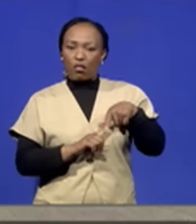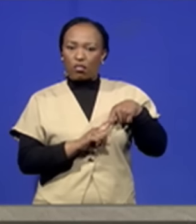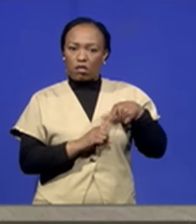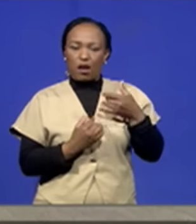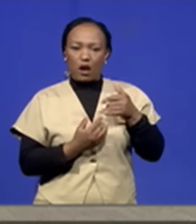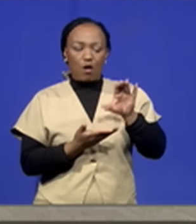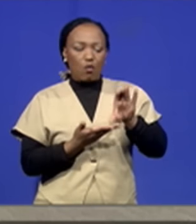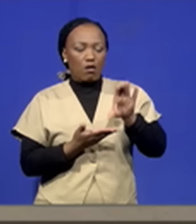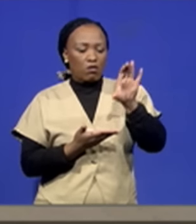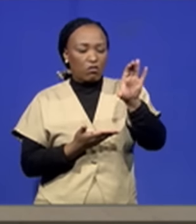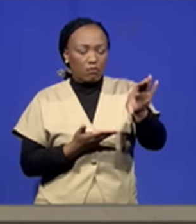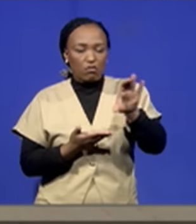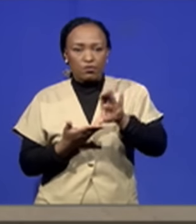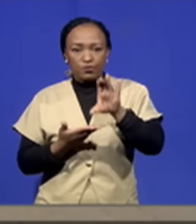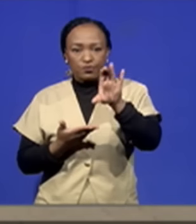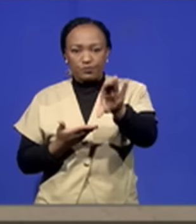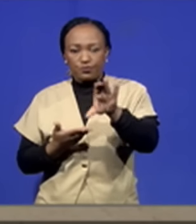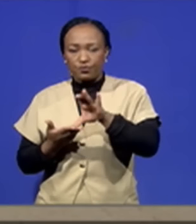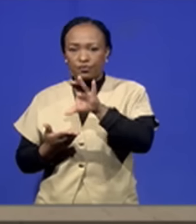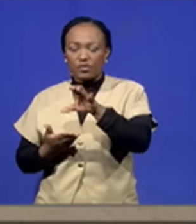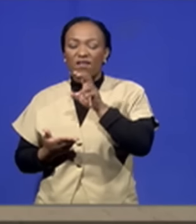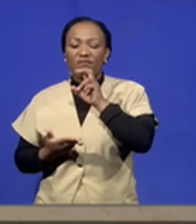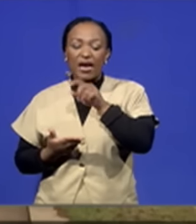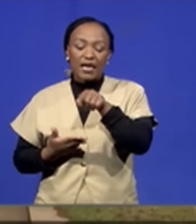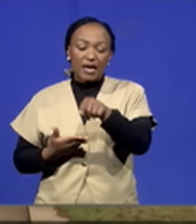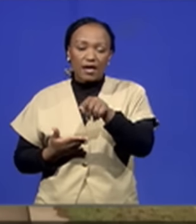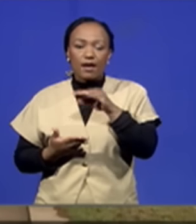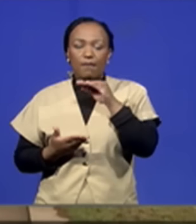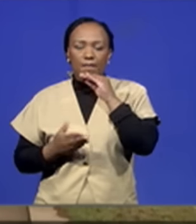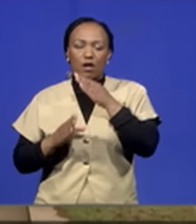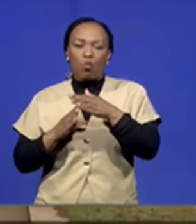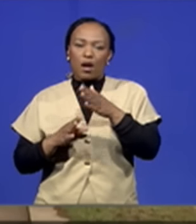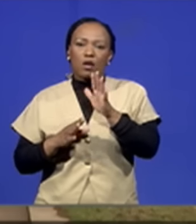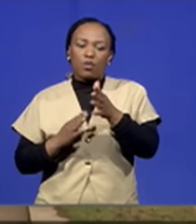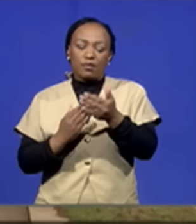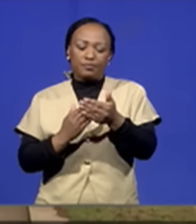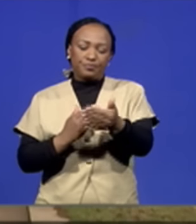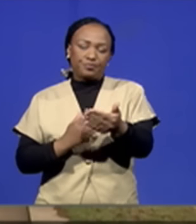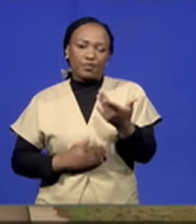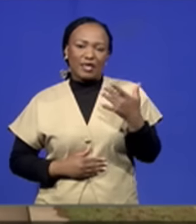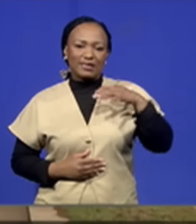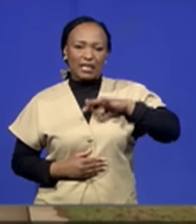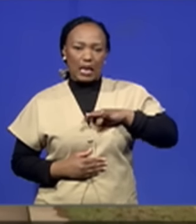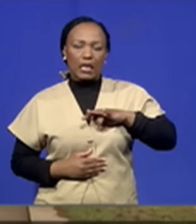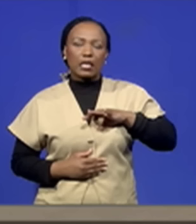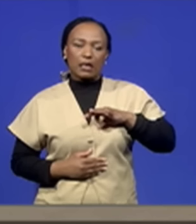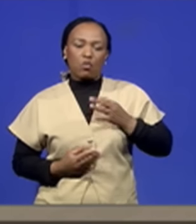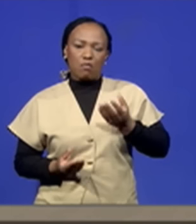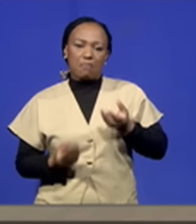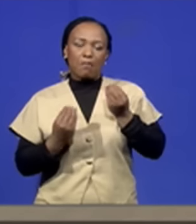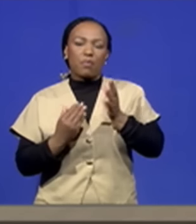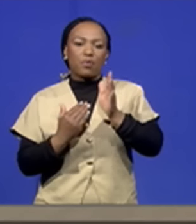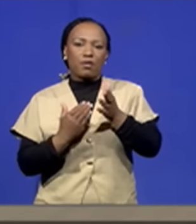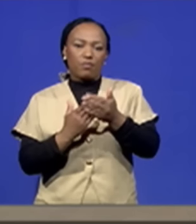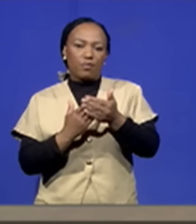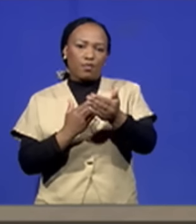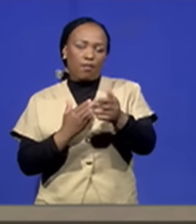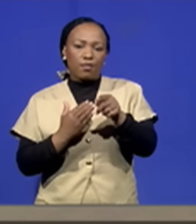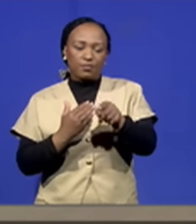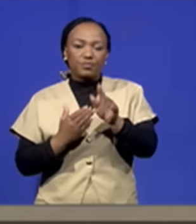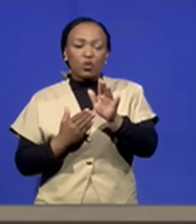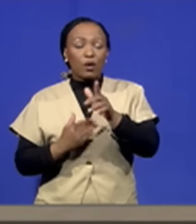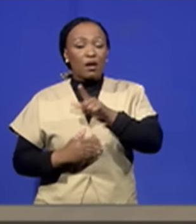bo eno ka la botlhano mme se kaya gore badiri ba tla amogela dituelo tsa bona tse di saletseng kwa morago mme go tlile go